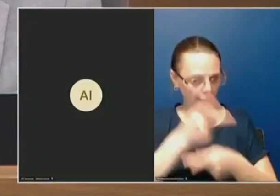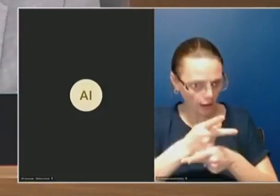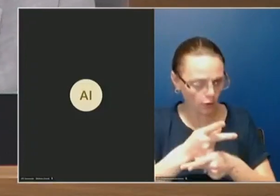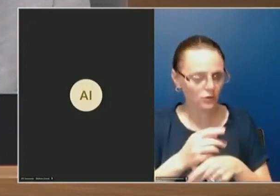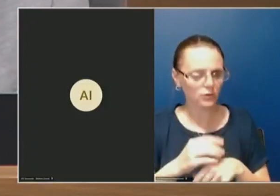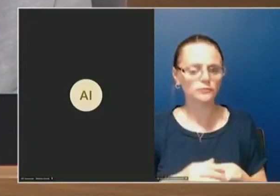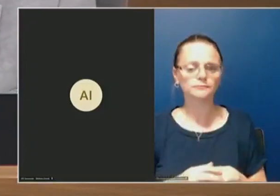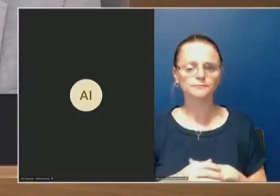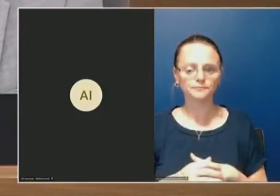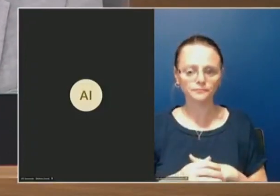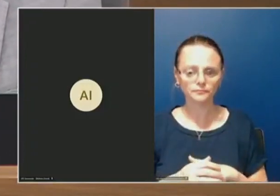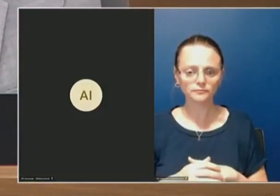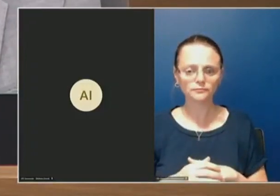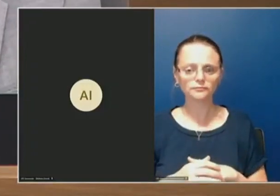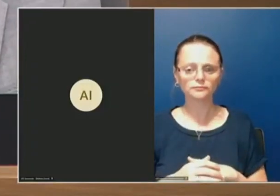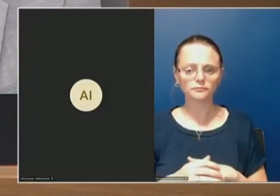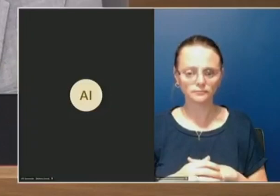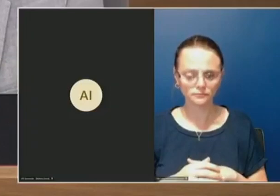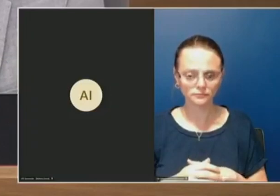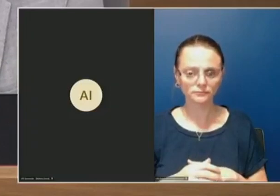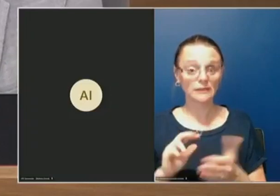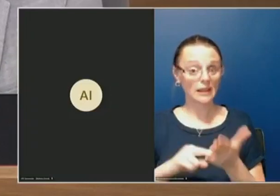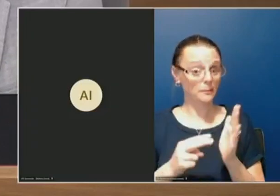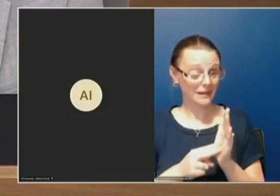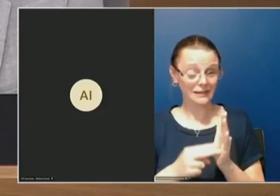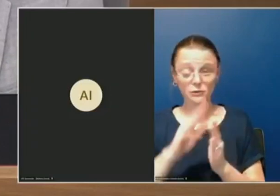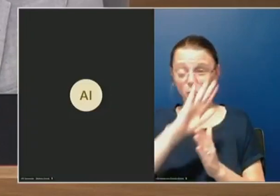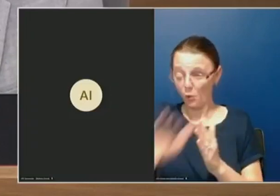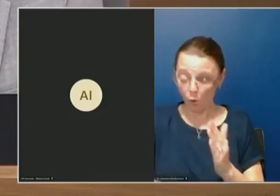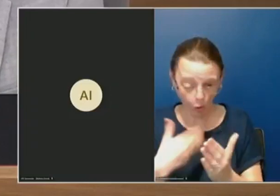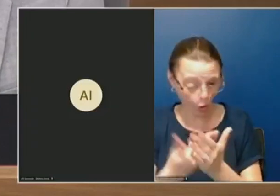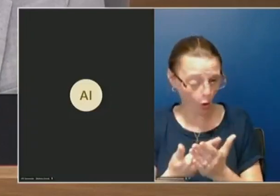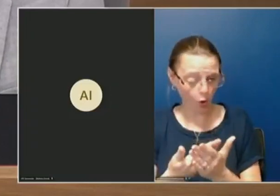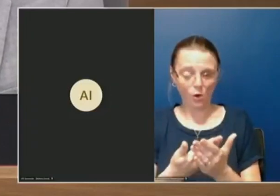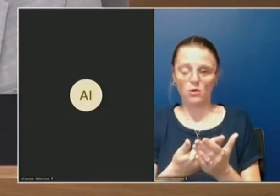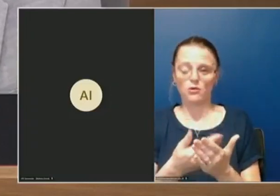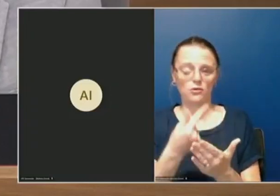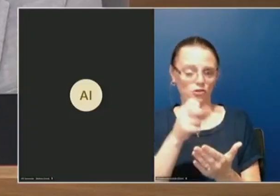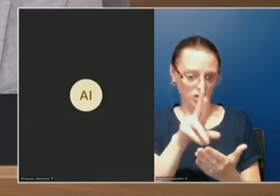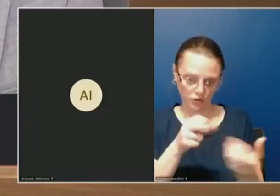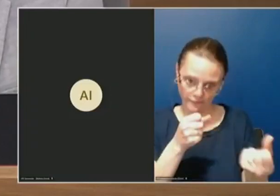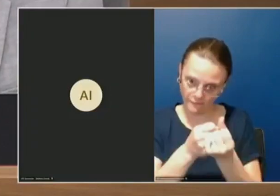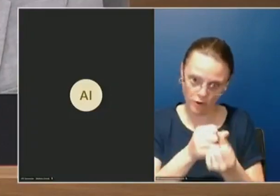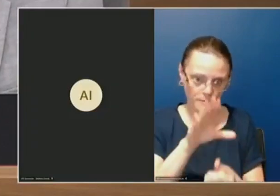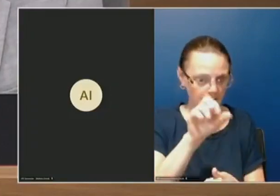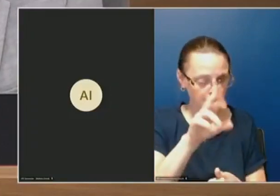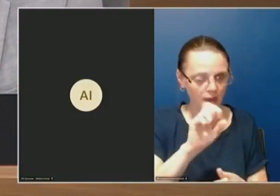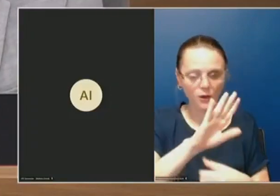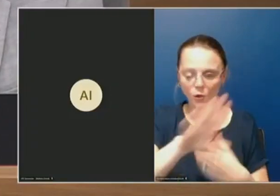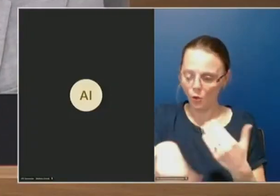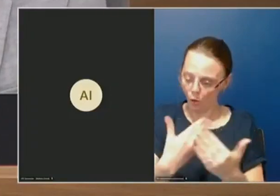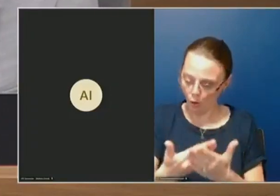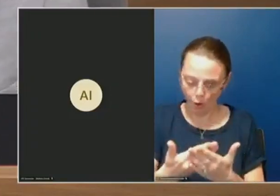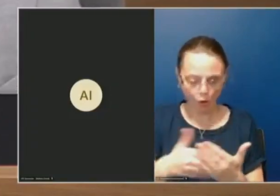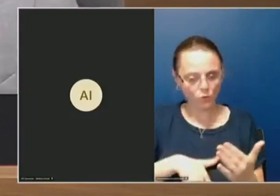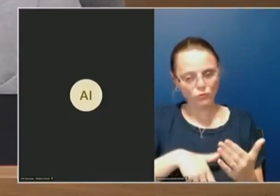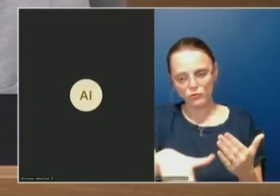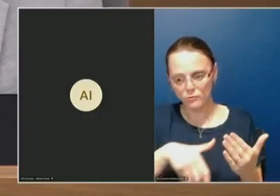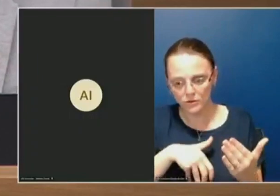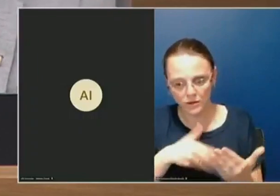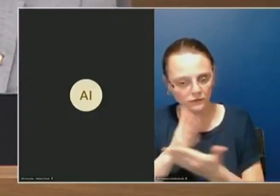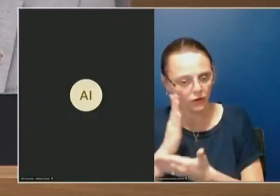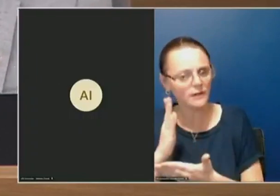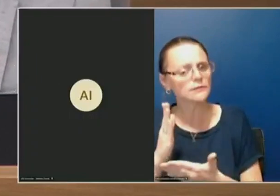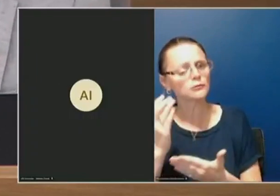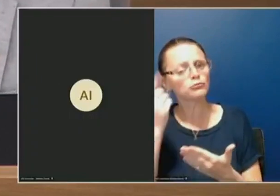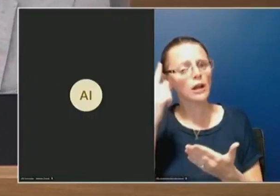think that includes the full spectrum of reproductive rights and gender affirming care. And so I get that we have different opinions on the underlying measure here,